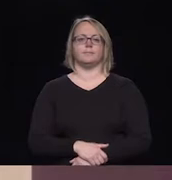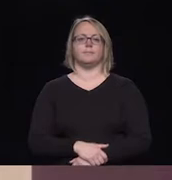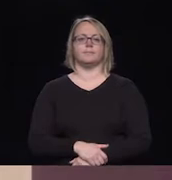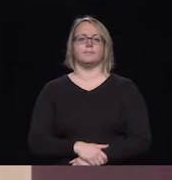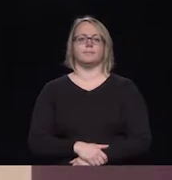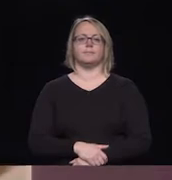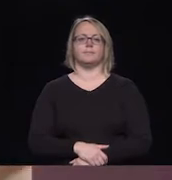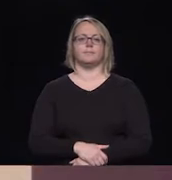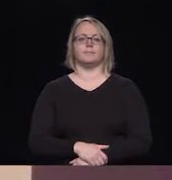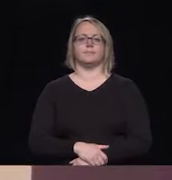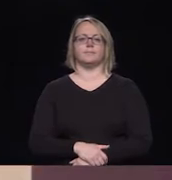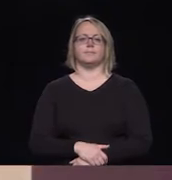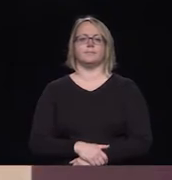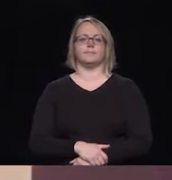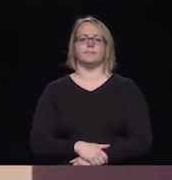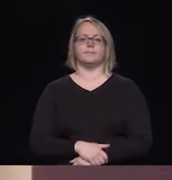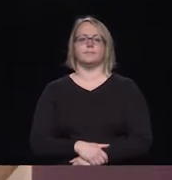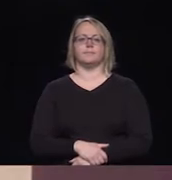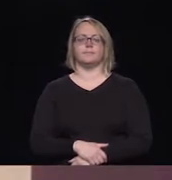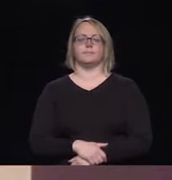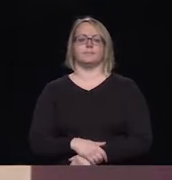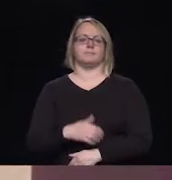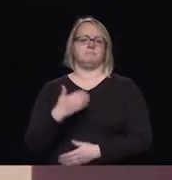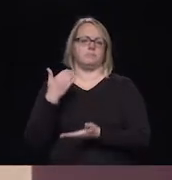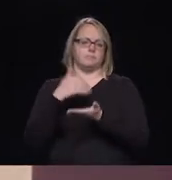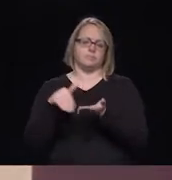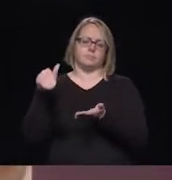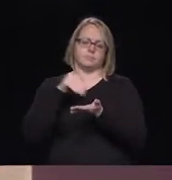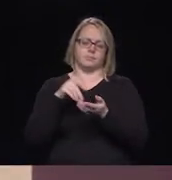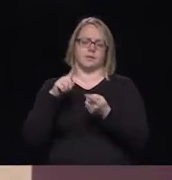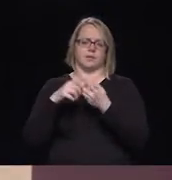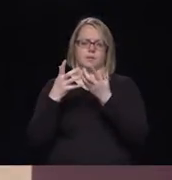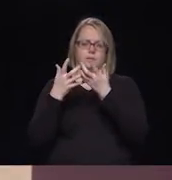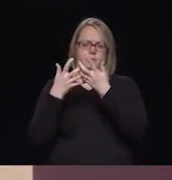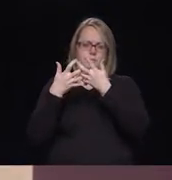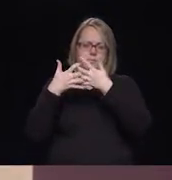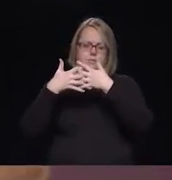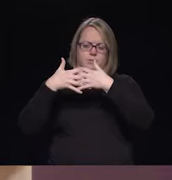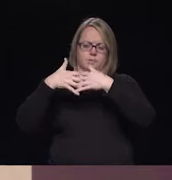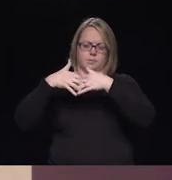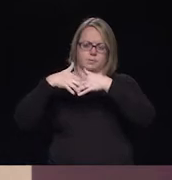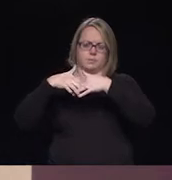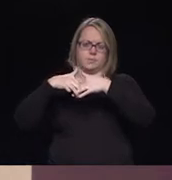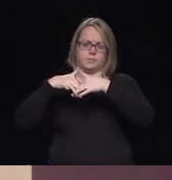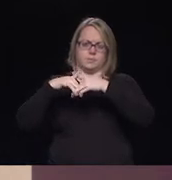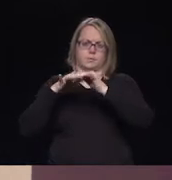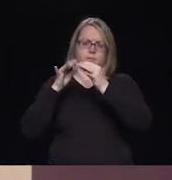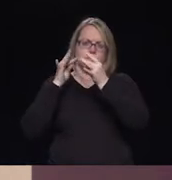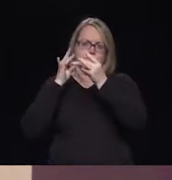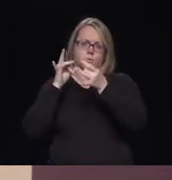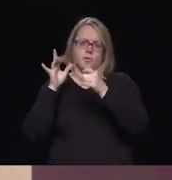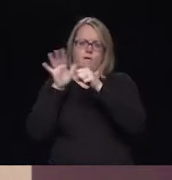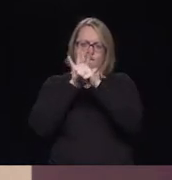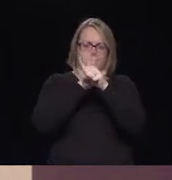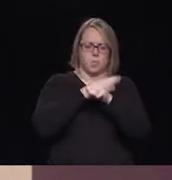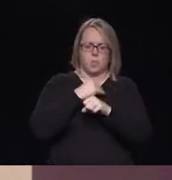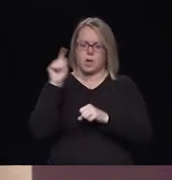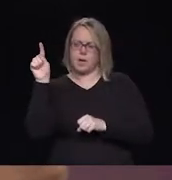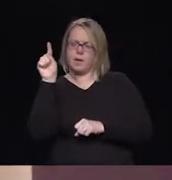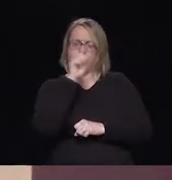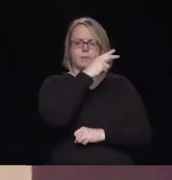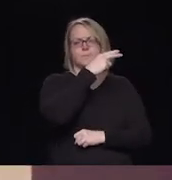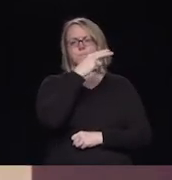Now a lot of times people stop blending too early and then it looks a little bit streaky and the colors are not mixed.